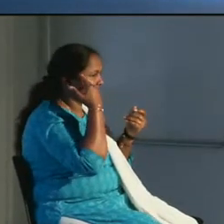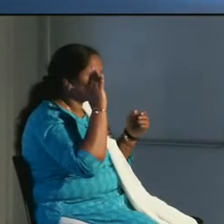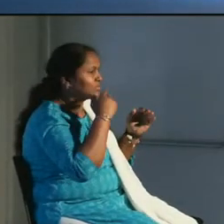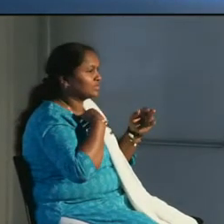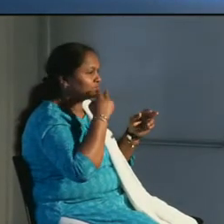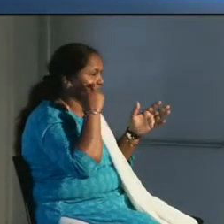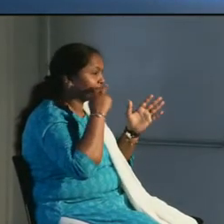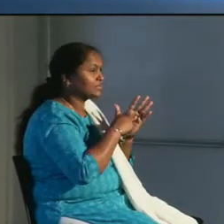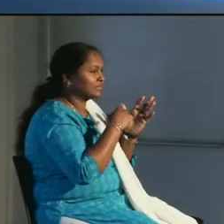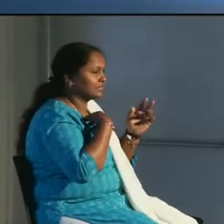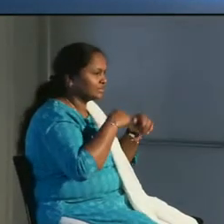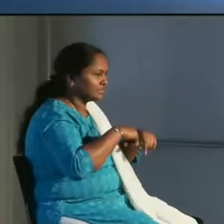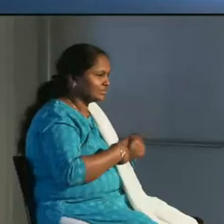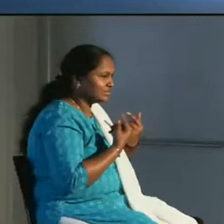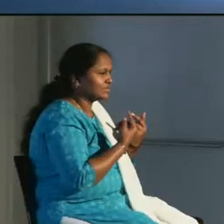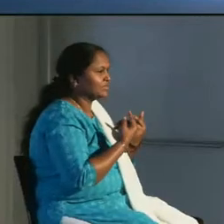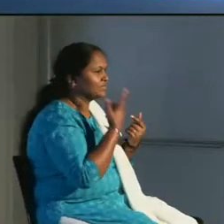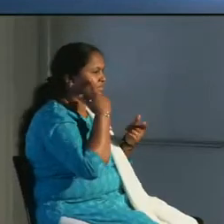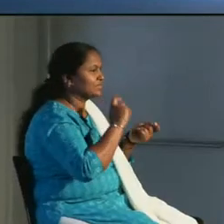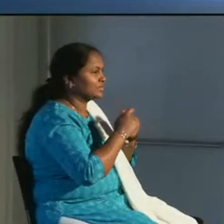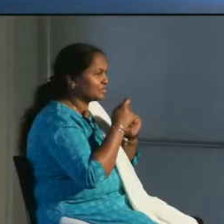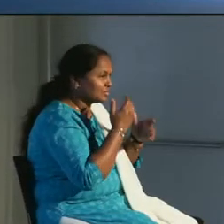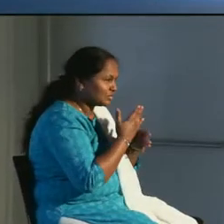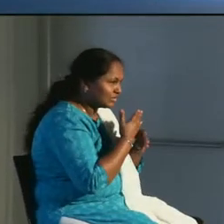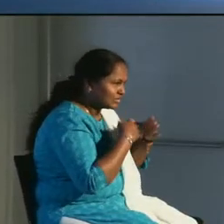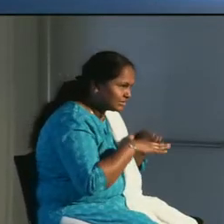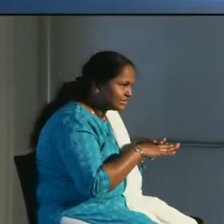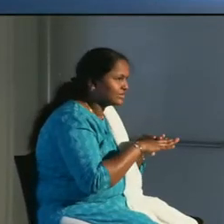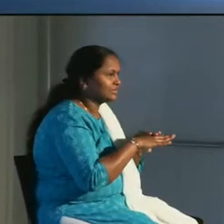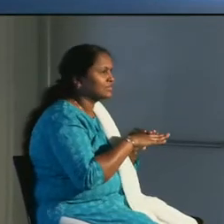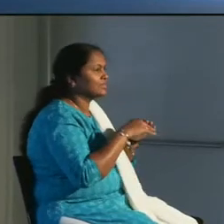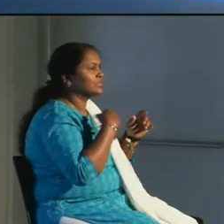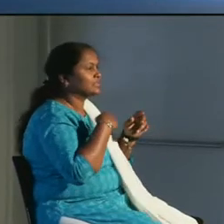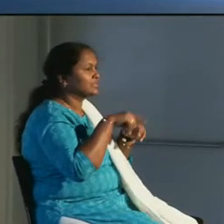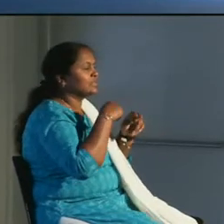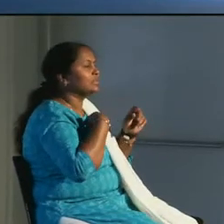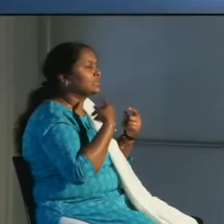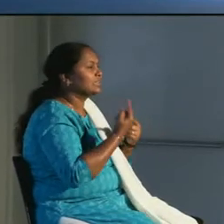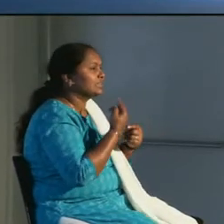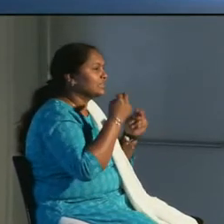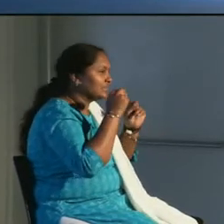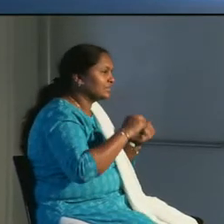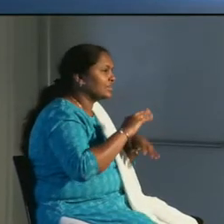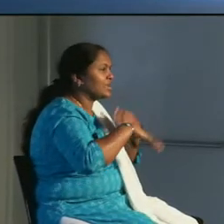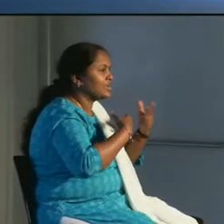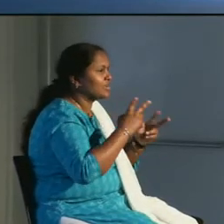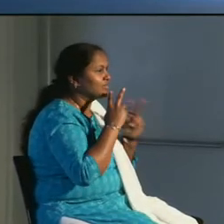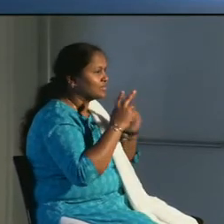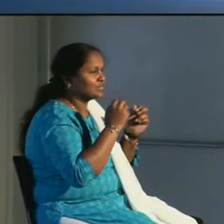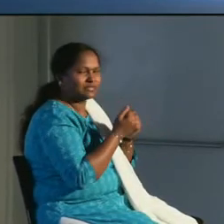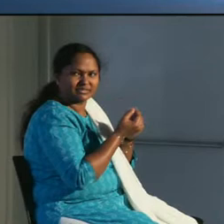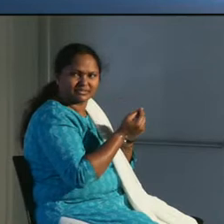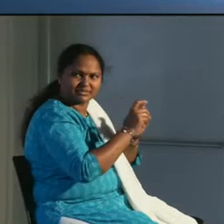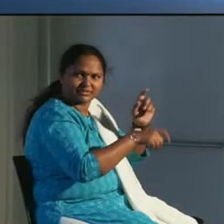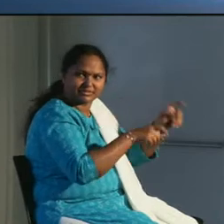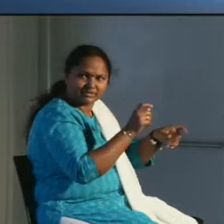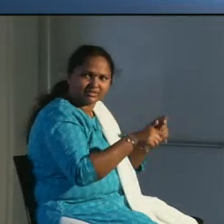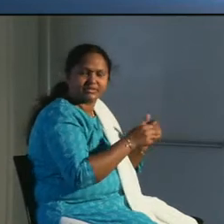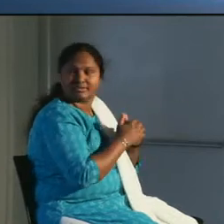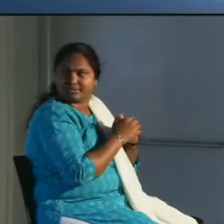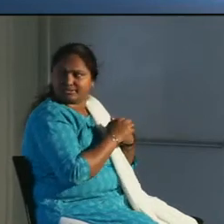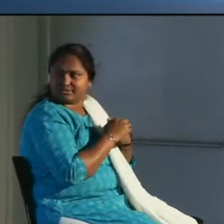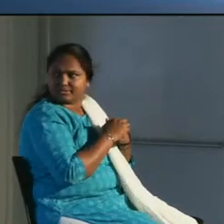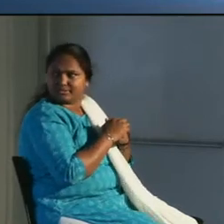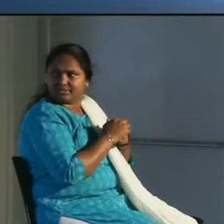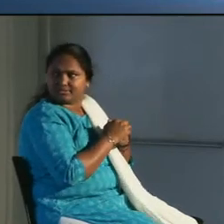myself as an artist. I look at myself as a worker on the street. And that realization only came after a conversation I had with someone.